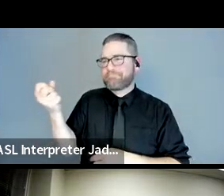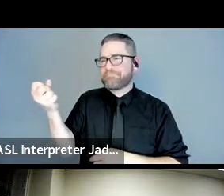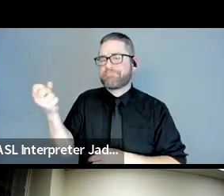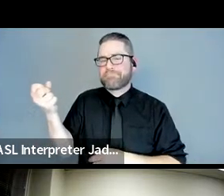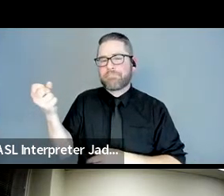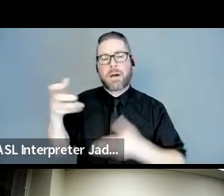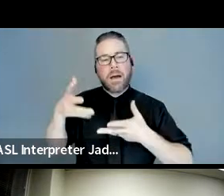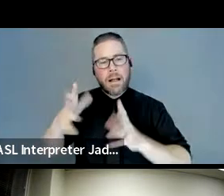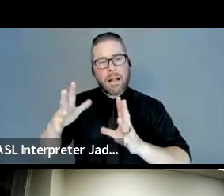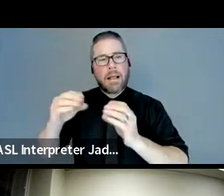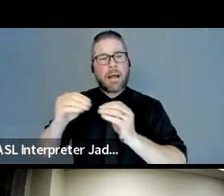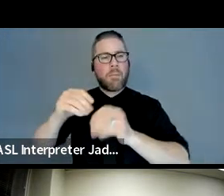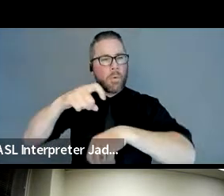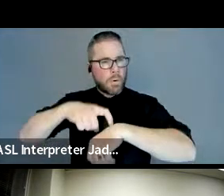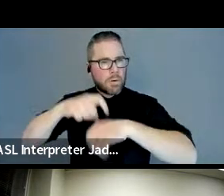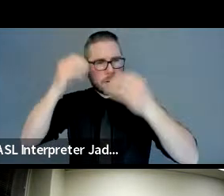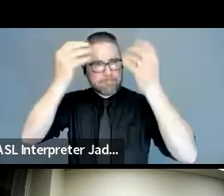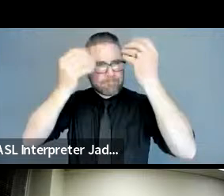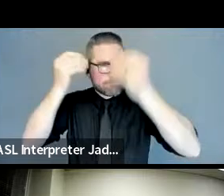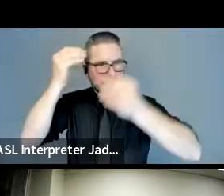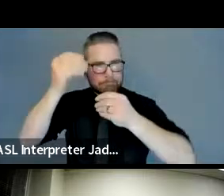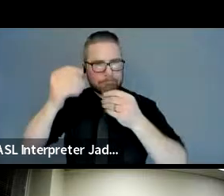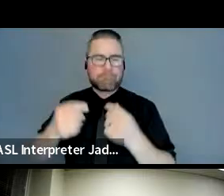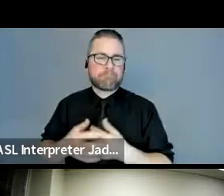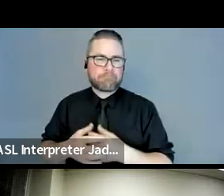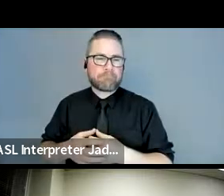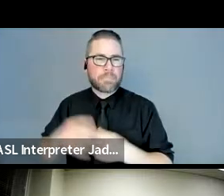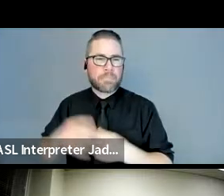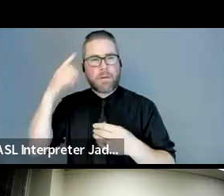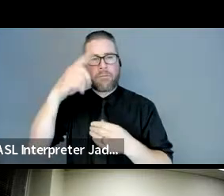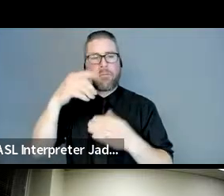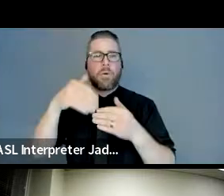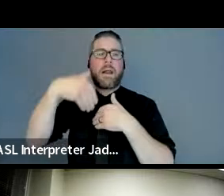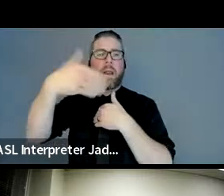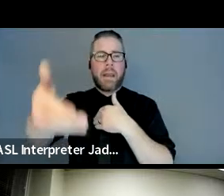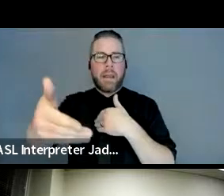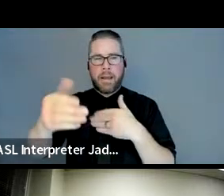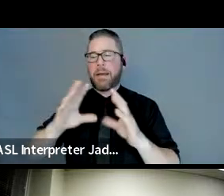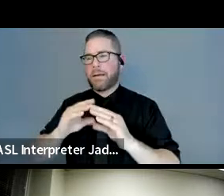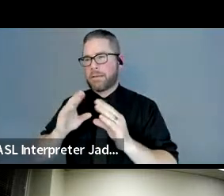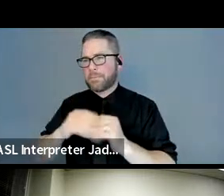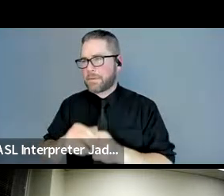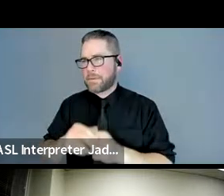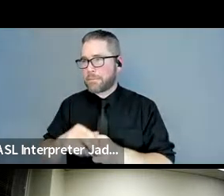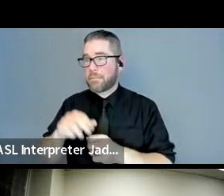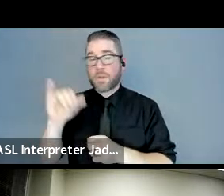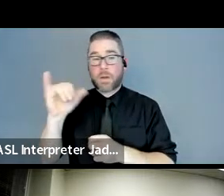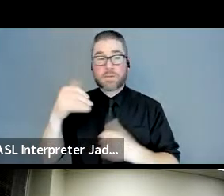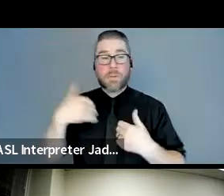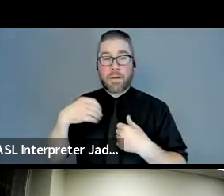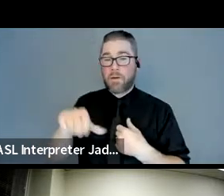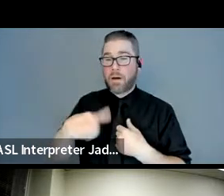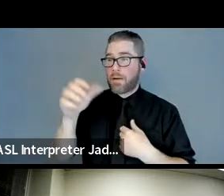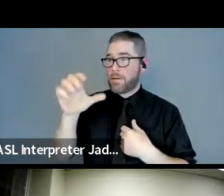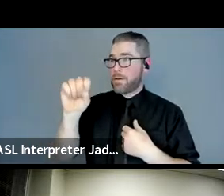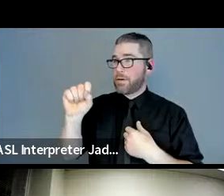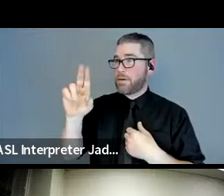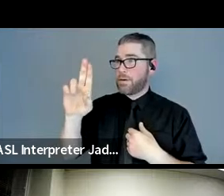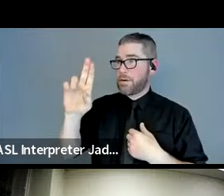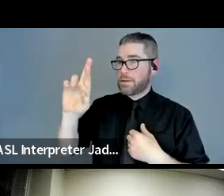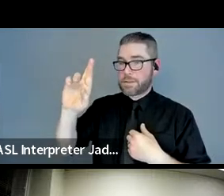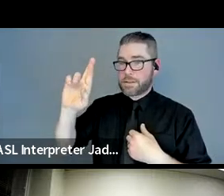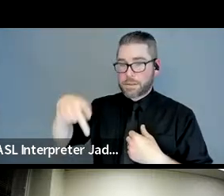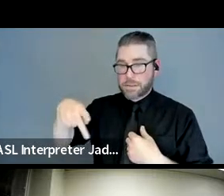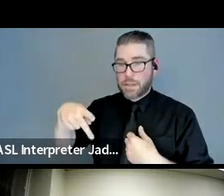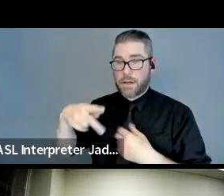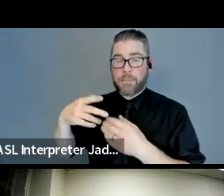this request for our next meeting. We also have other SERP updates, but for now, we're going to